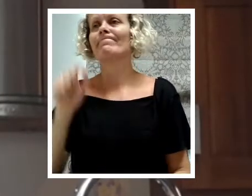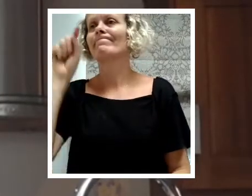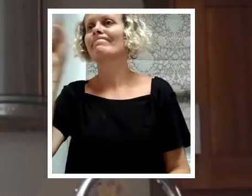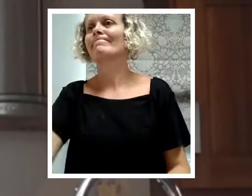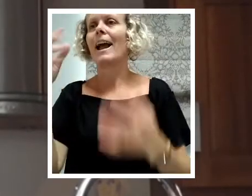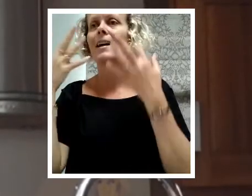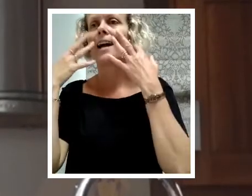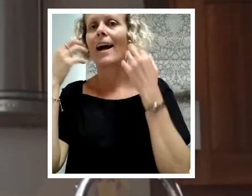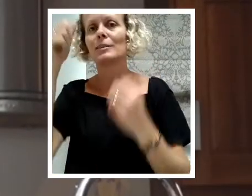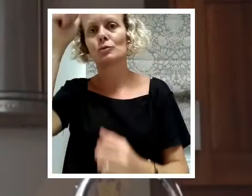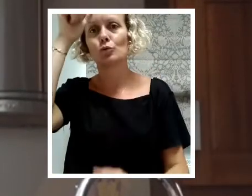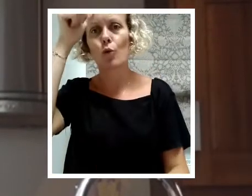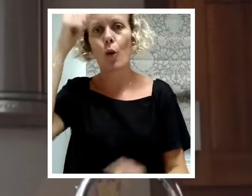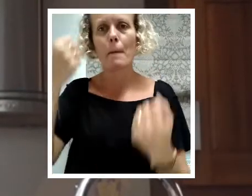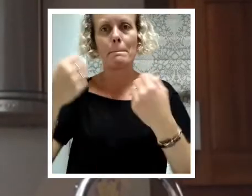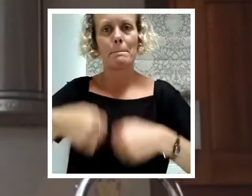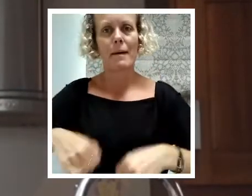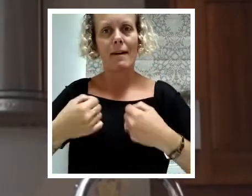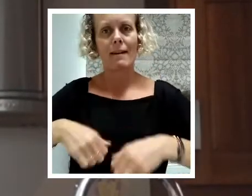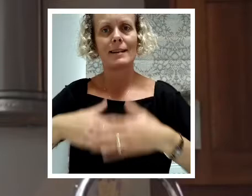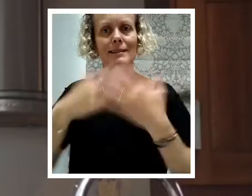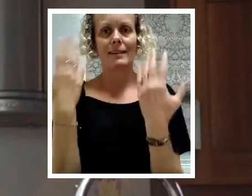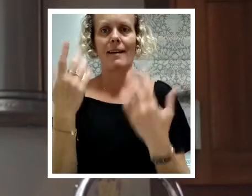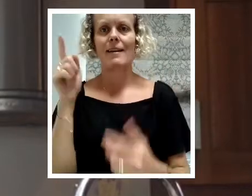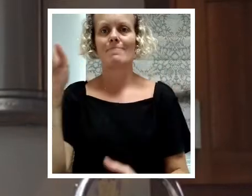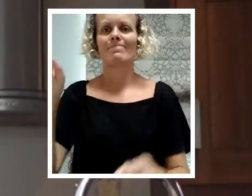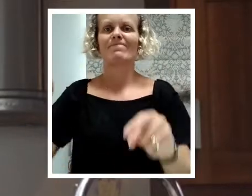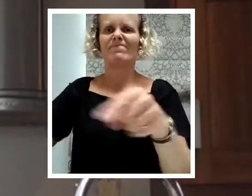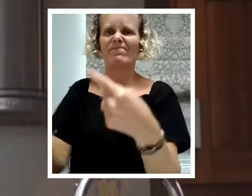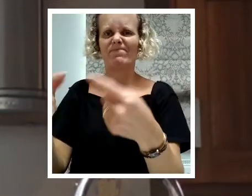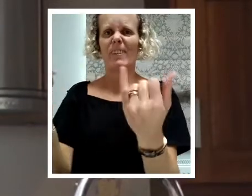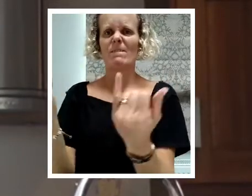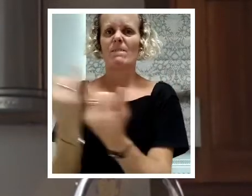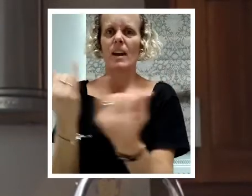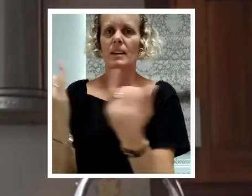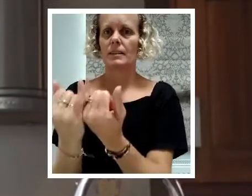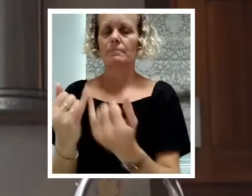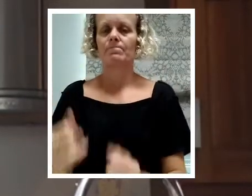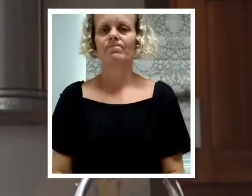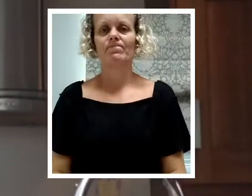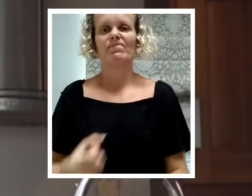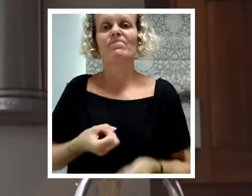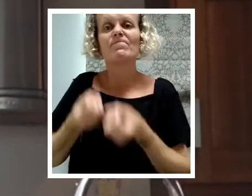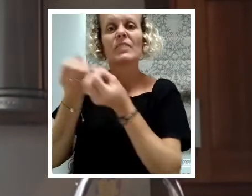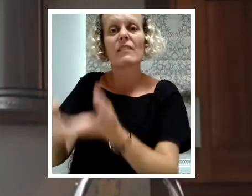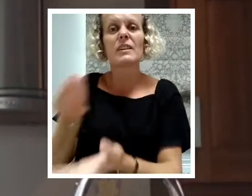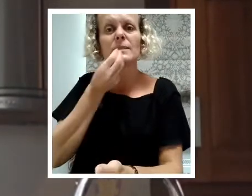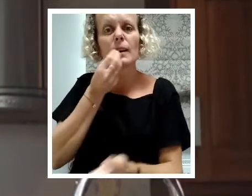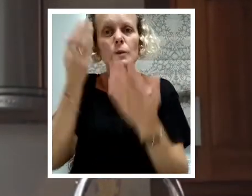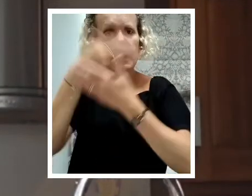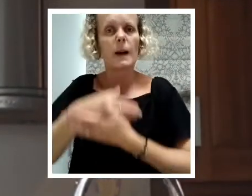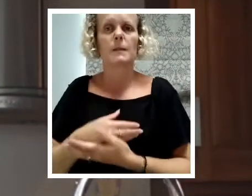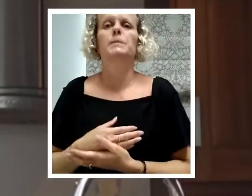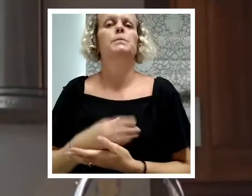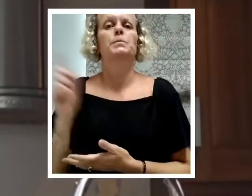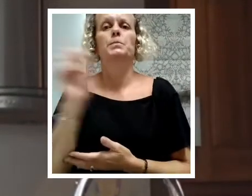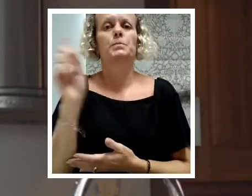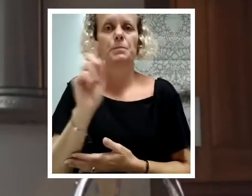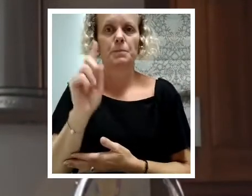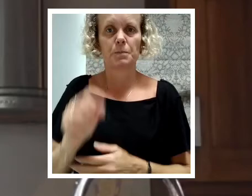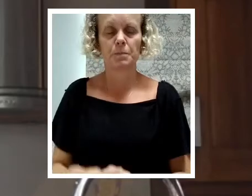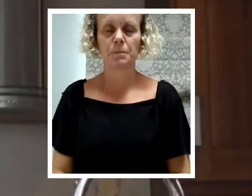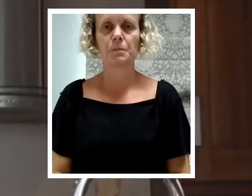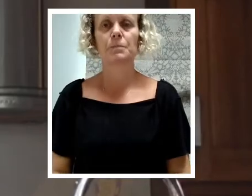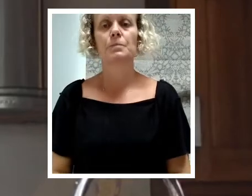know it's baking day and they're at it again. They'll be getting no supper tonight. They'll jump